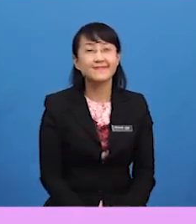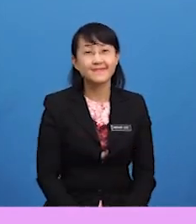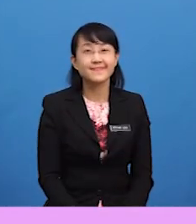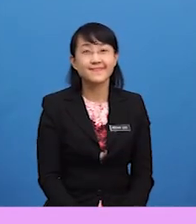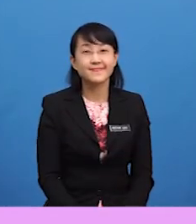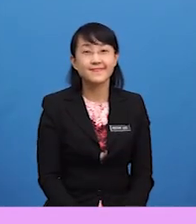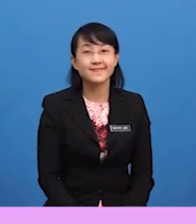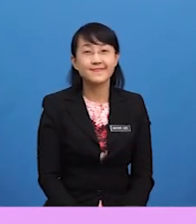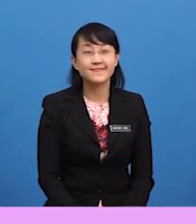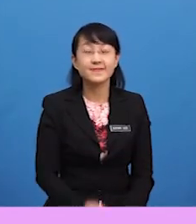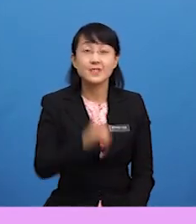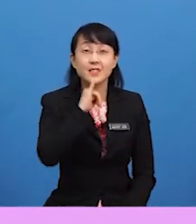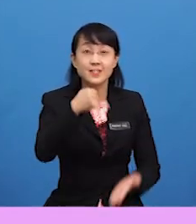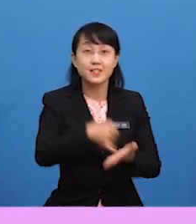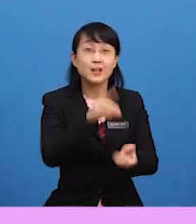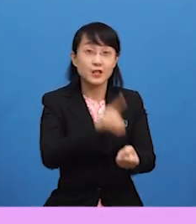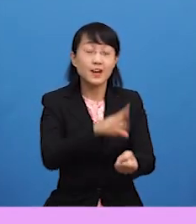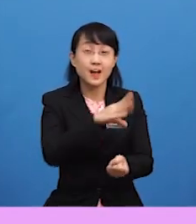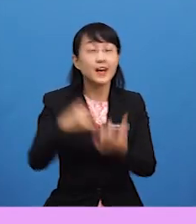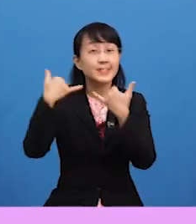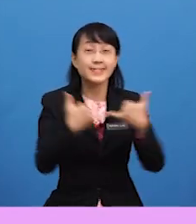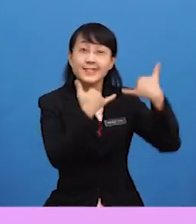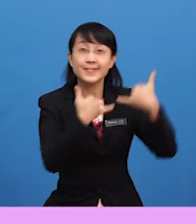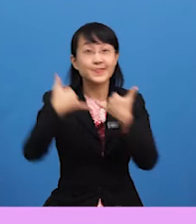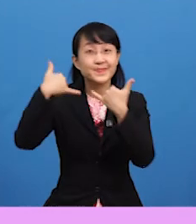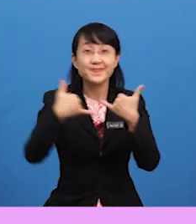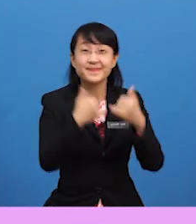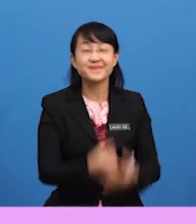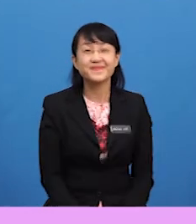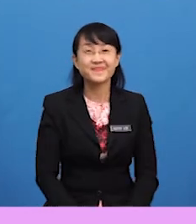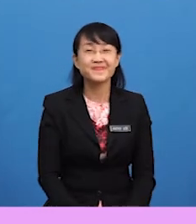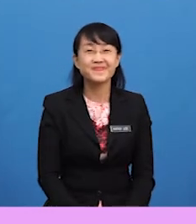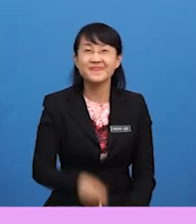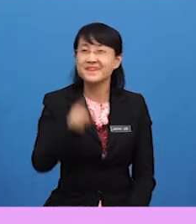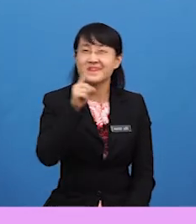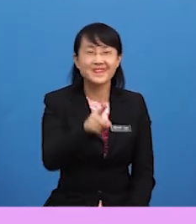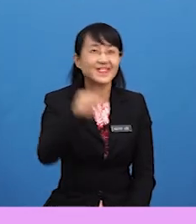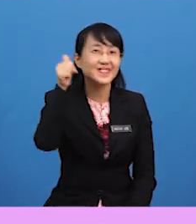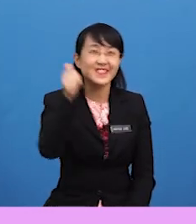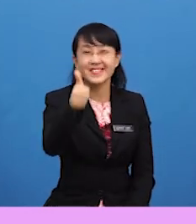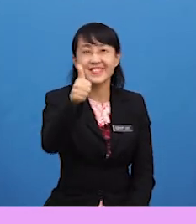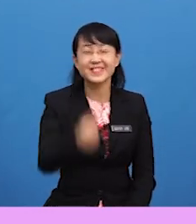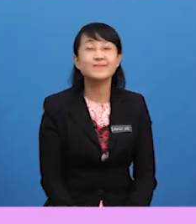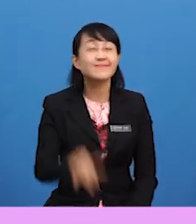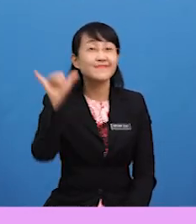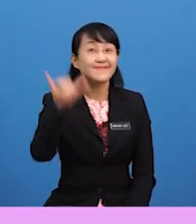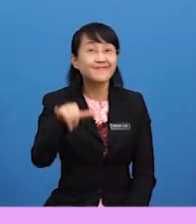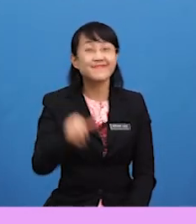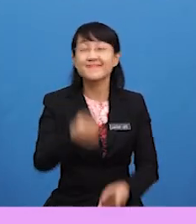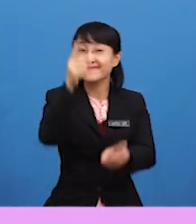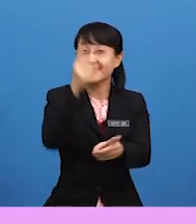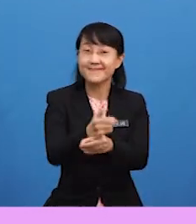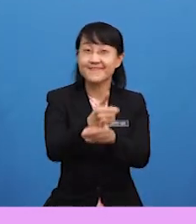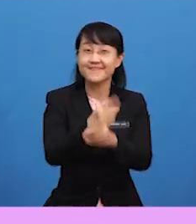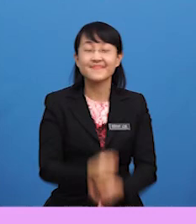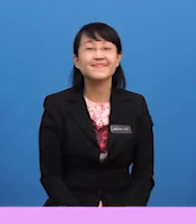Is it a doctor and a watermelon? Oh, you're so good. Yes, that's